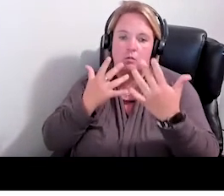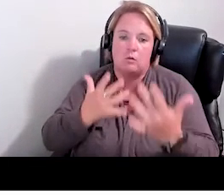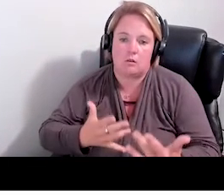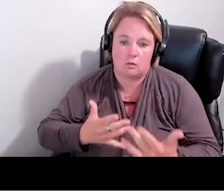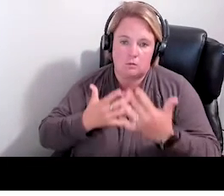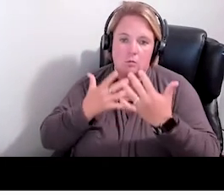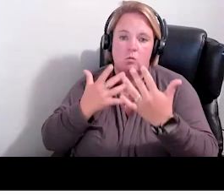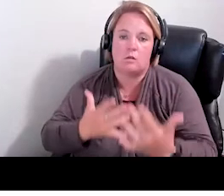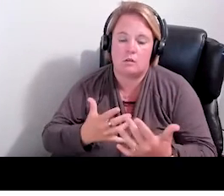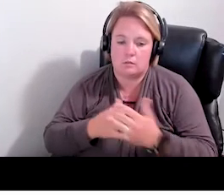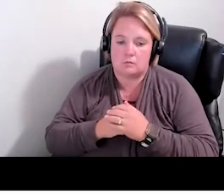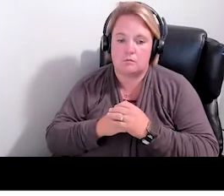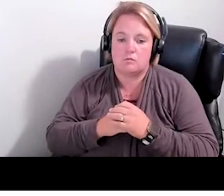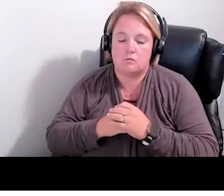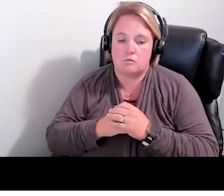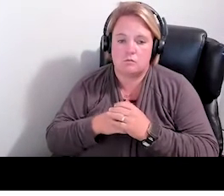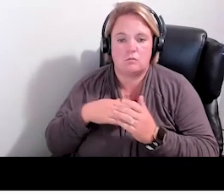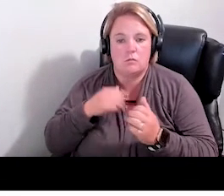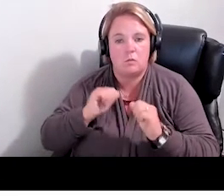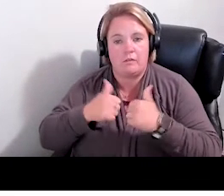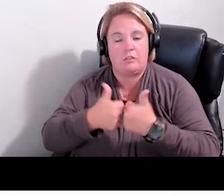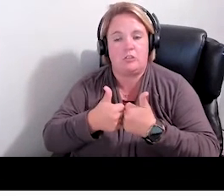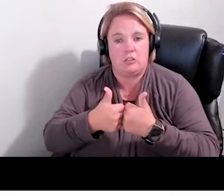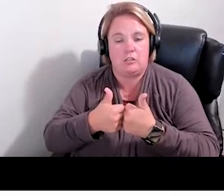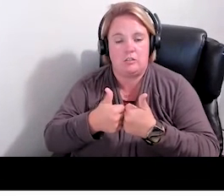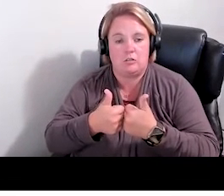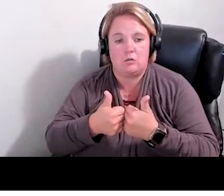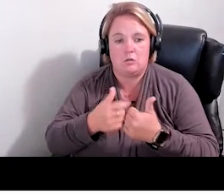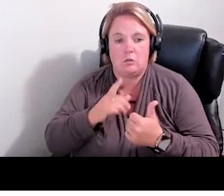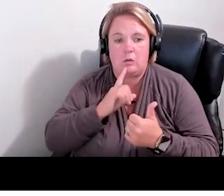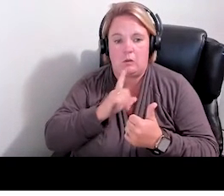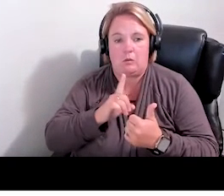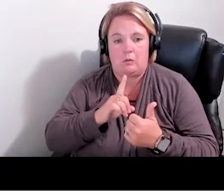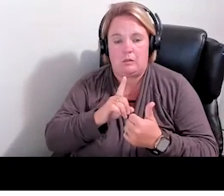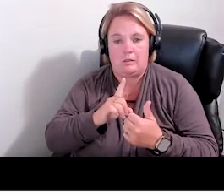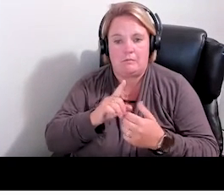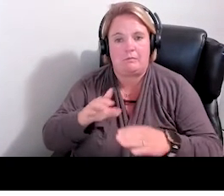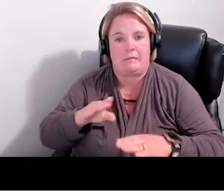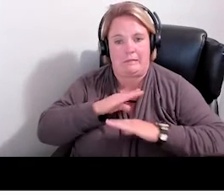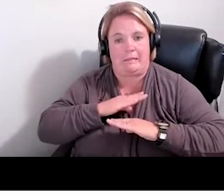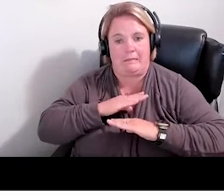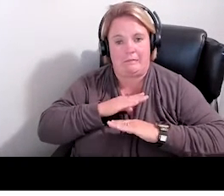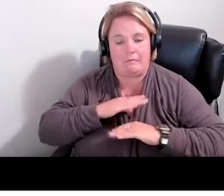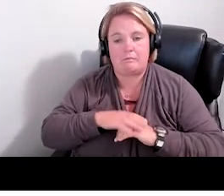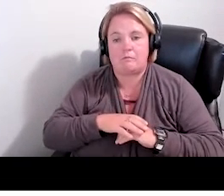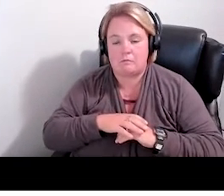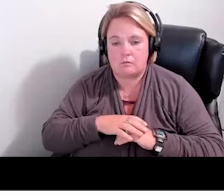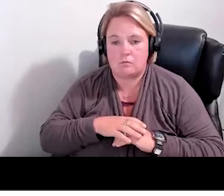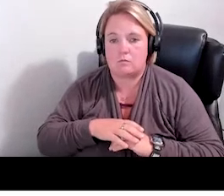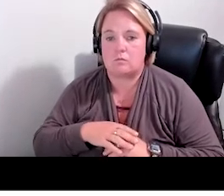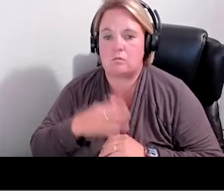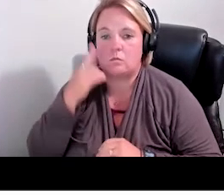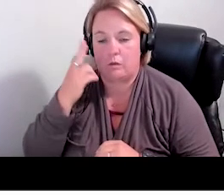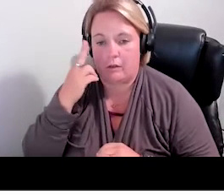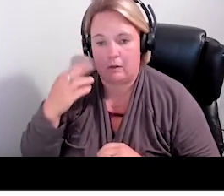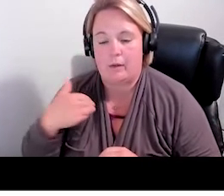earlier, we ran into some challenges internally with actually meeting that. We realized we had a lot of